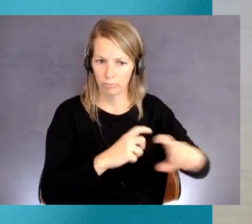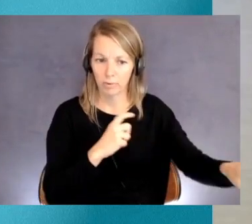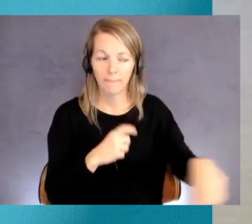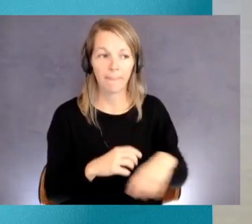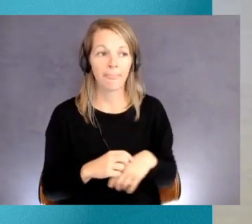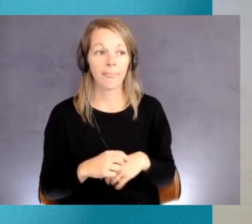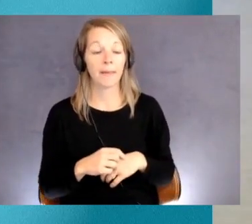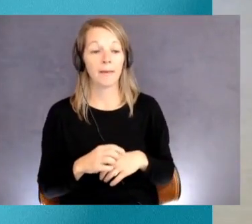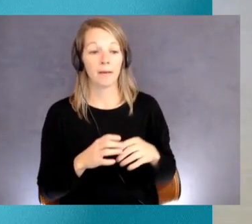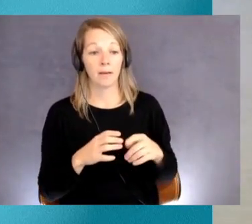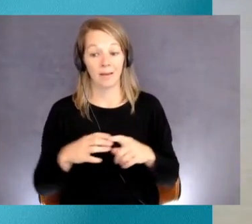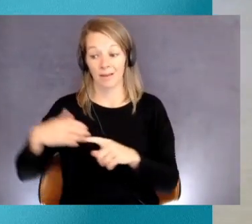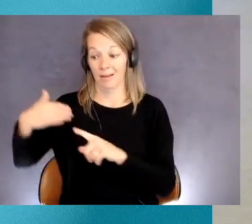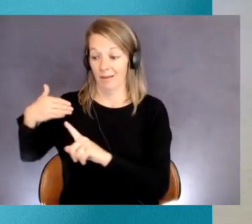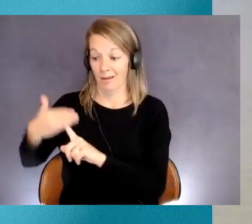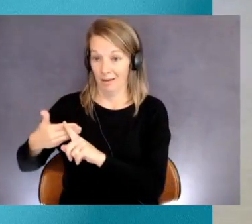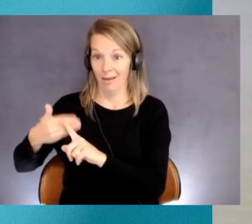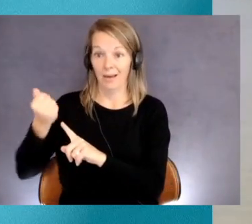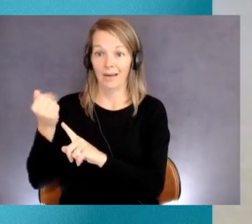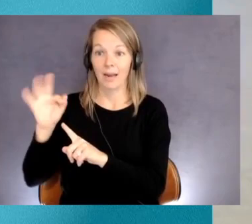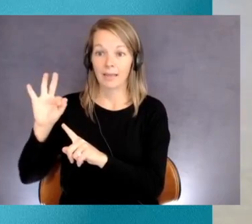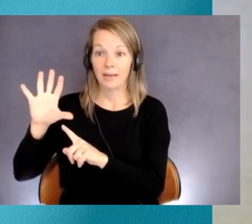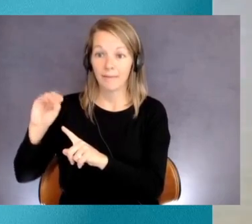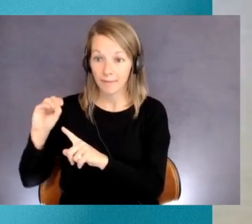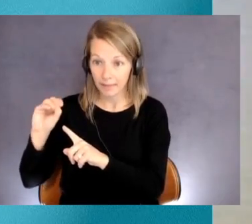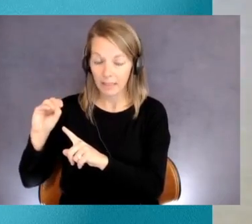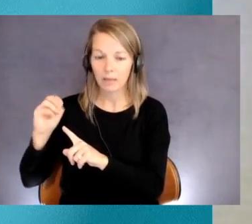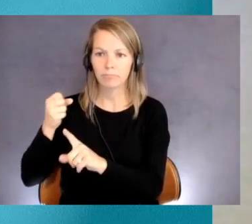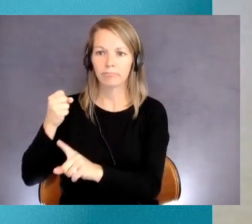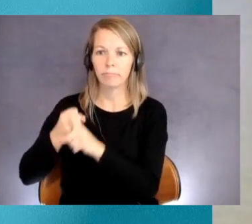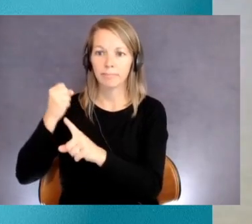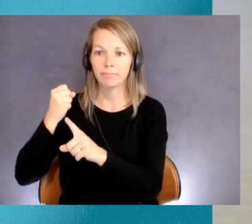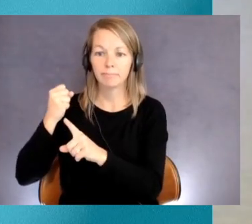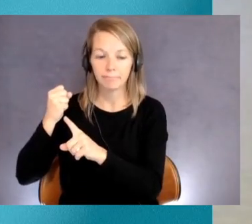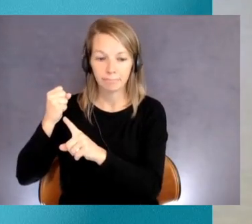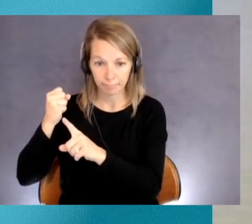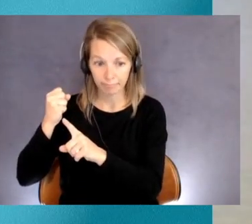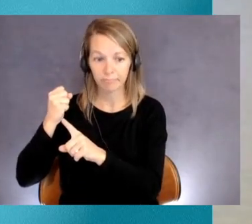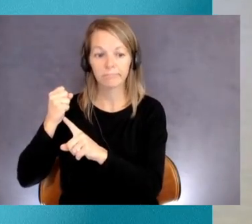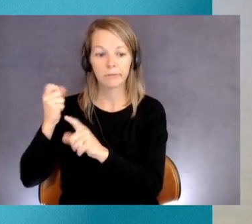that 1950 was a major turning point.